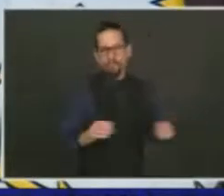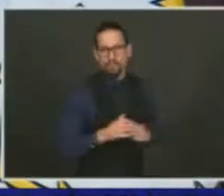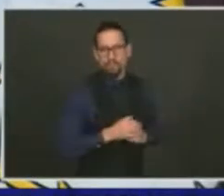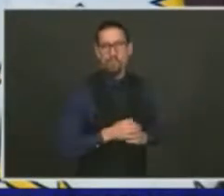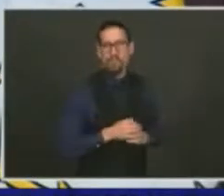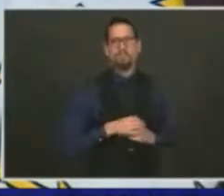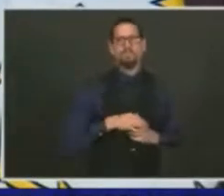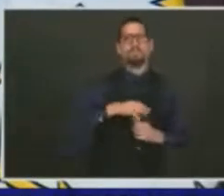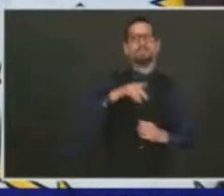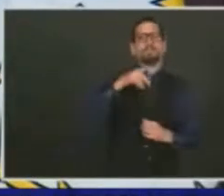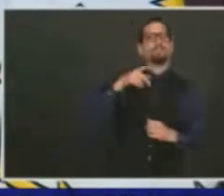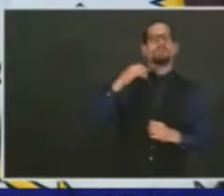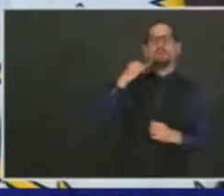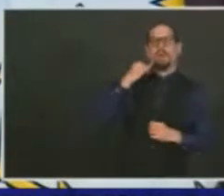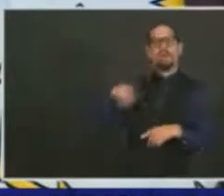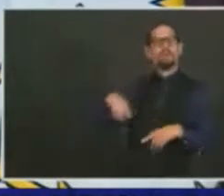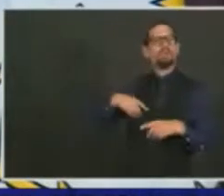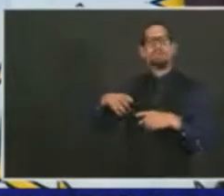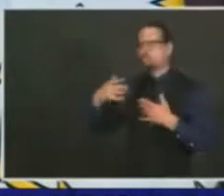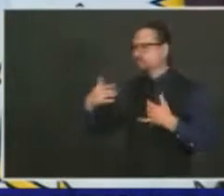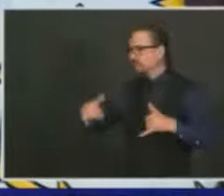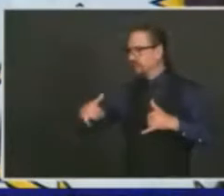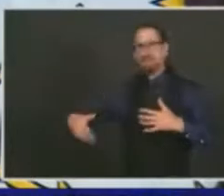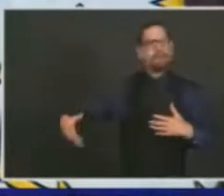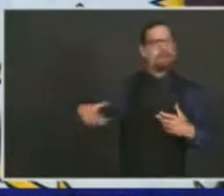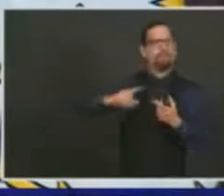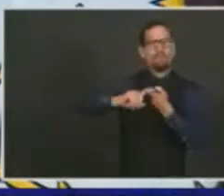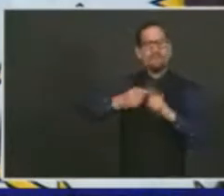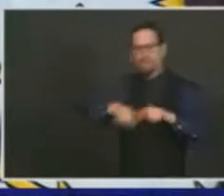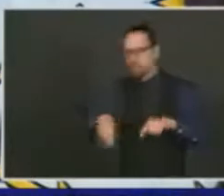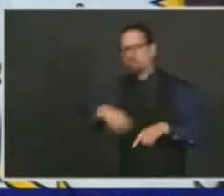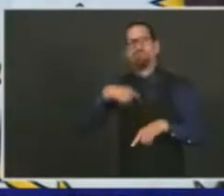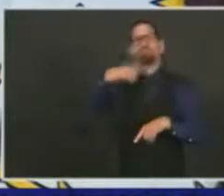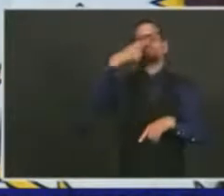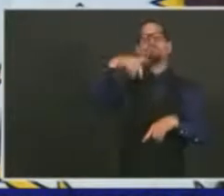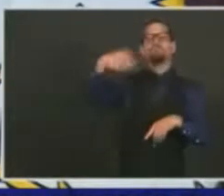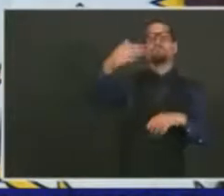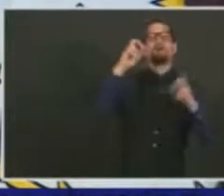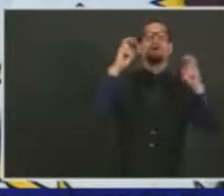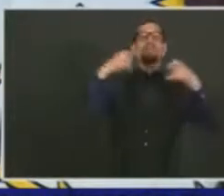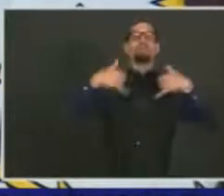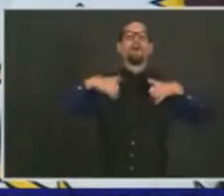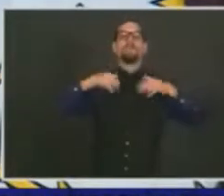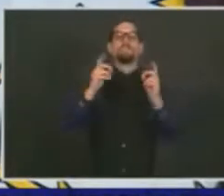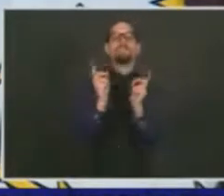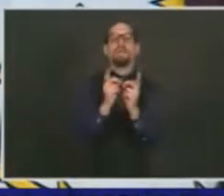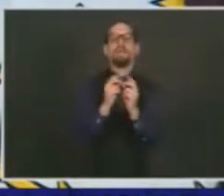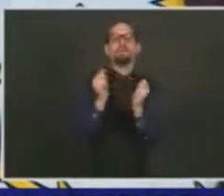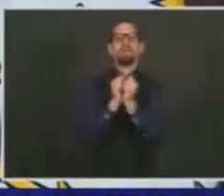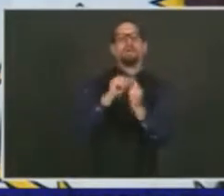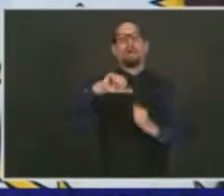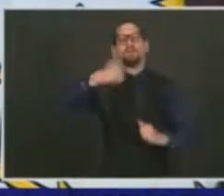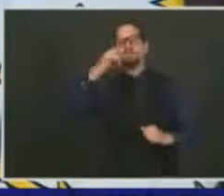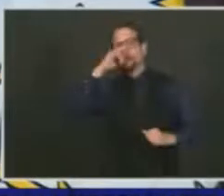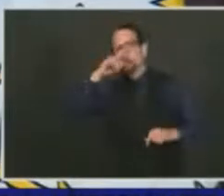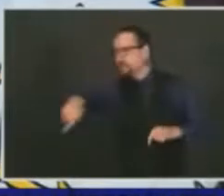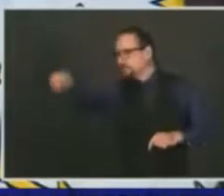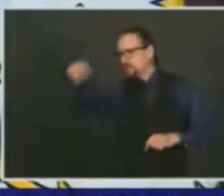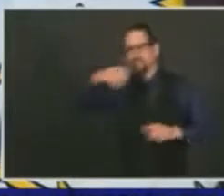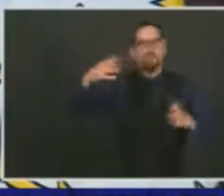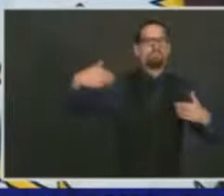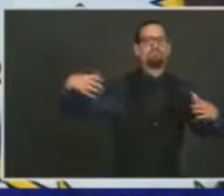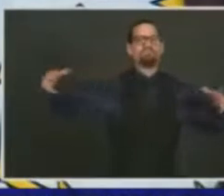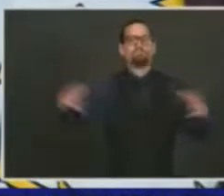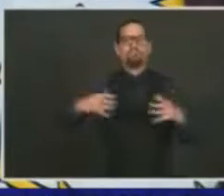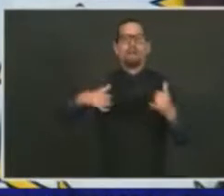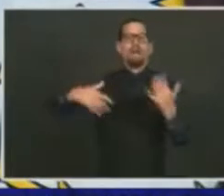These are the things that we just don't have the luxury to be doing now in the next couple of weeks.